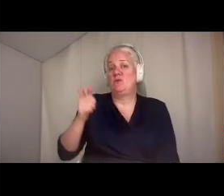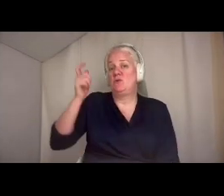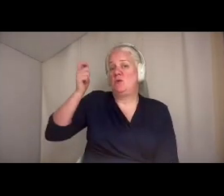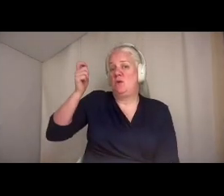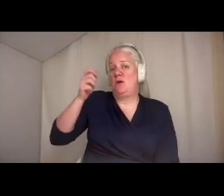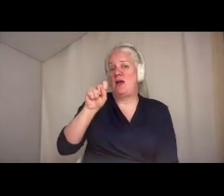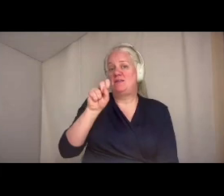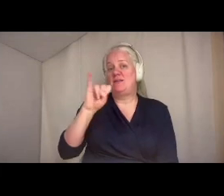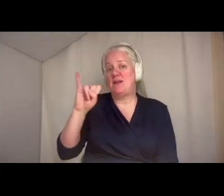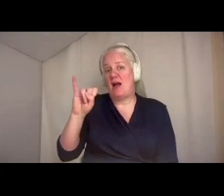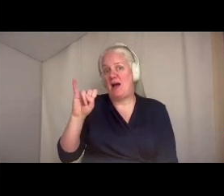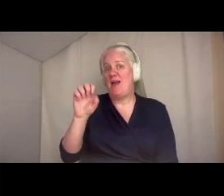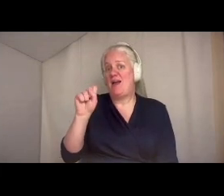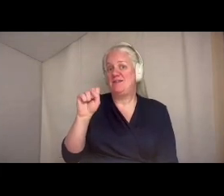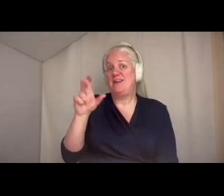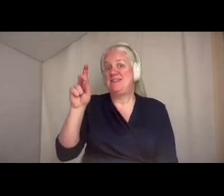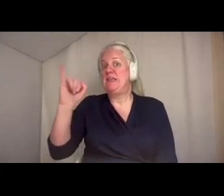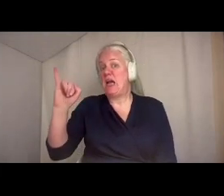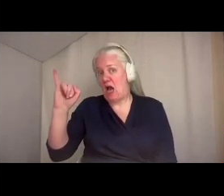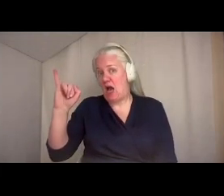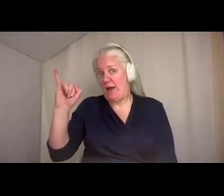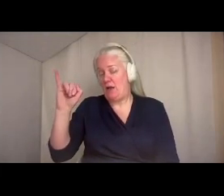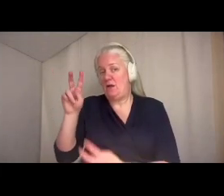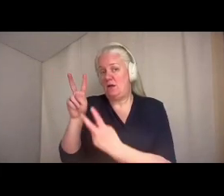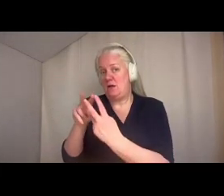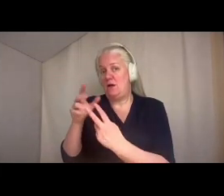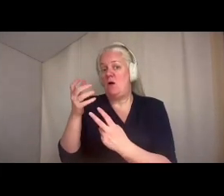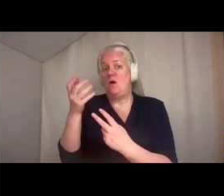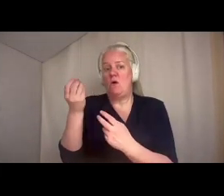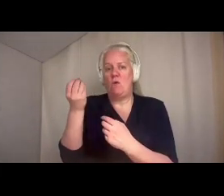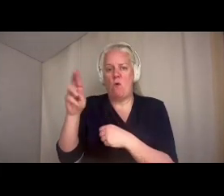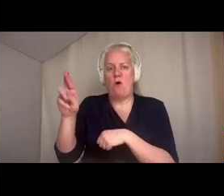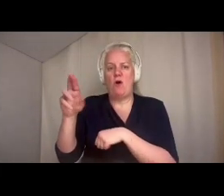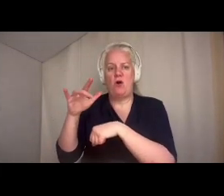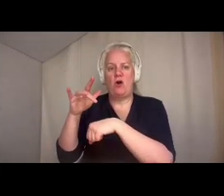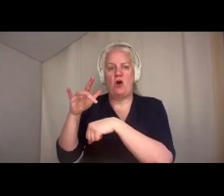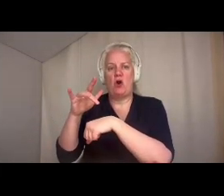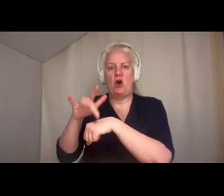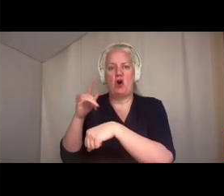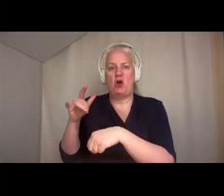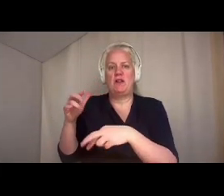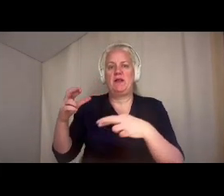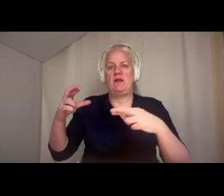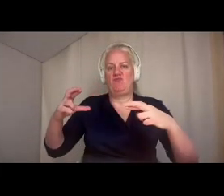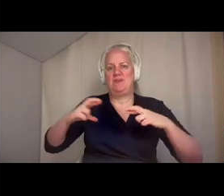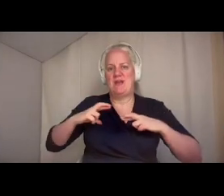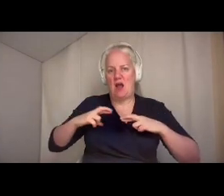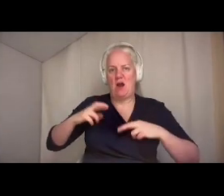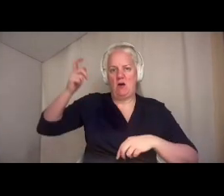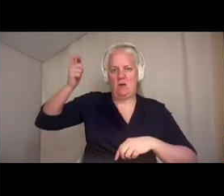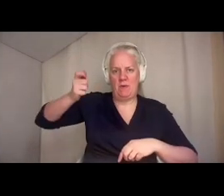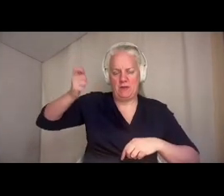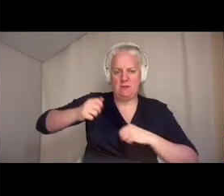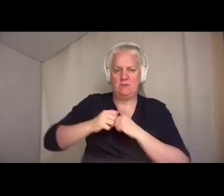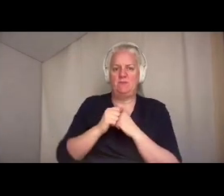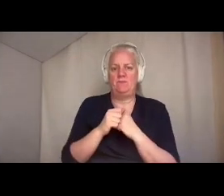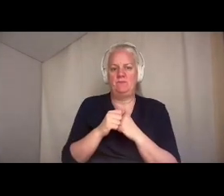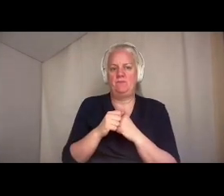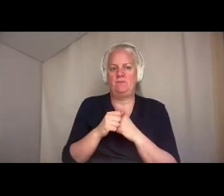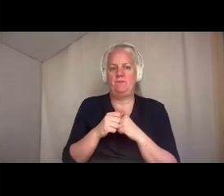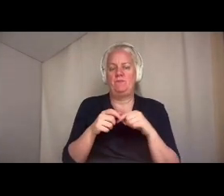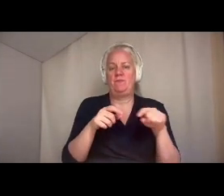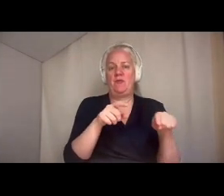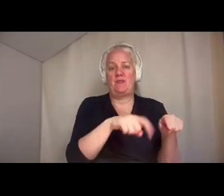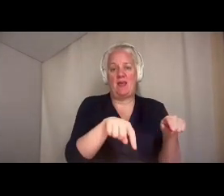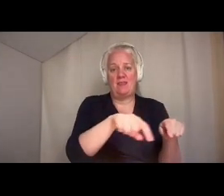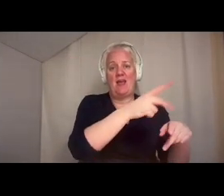or SSDI or early retirement who is paid as a caregiver through a